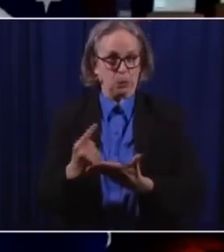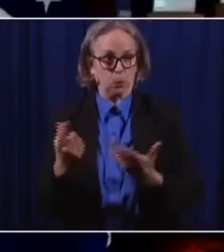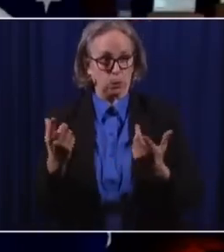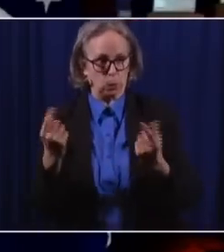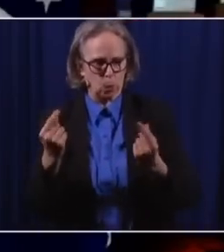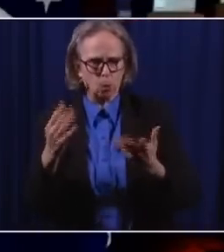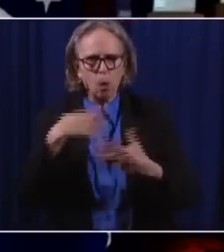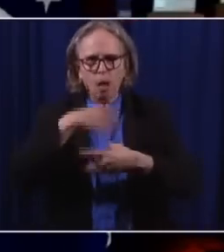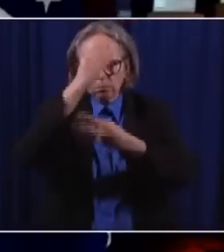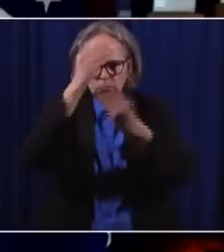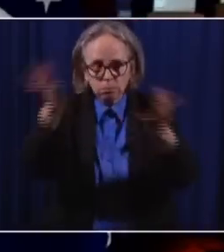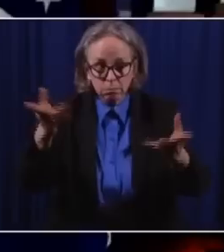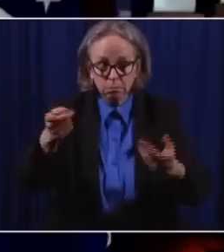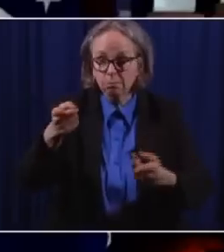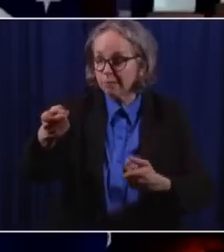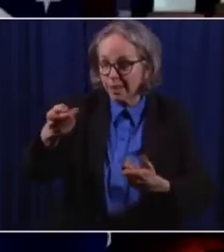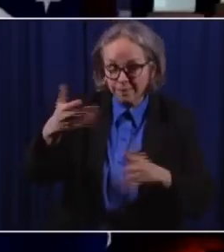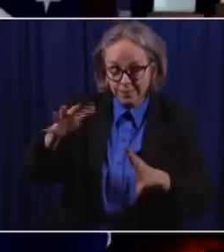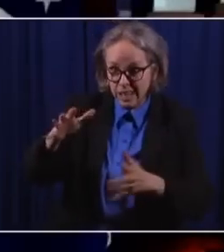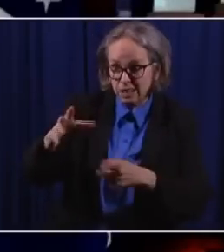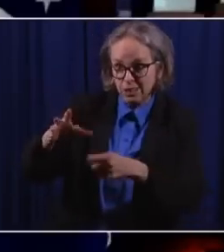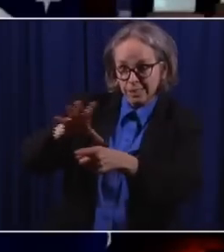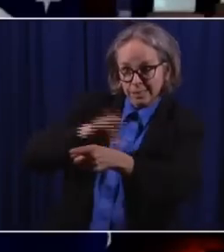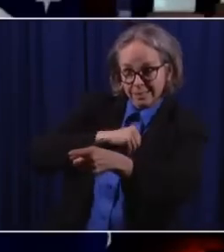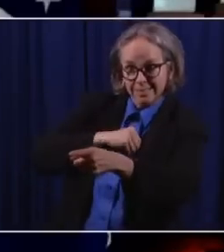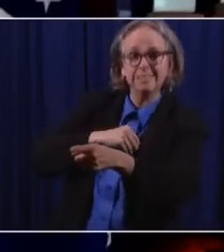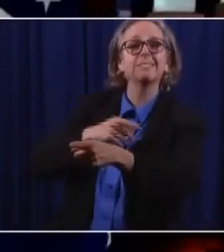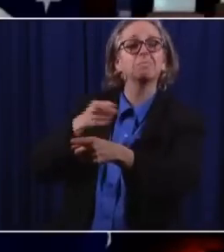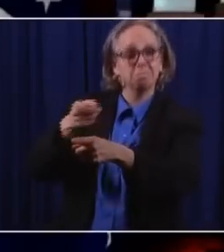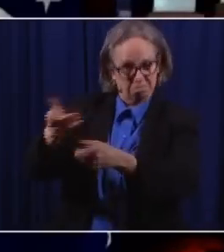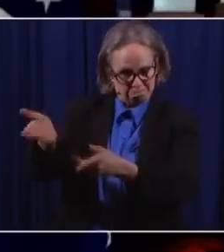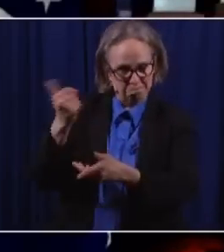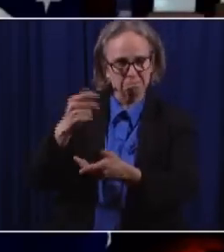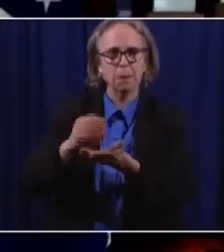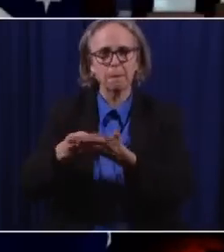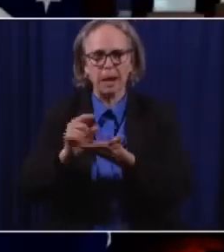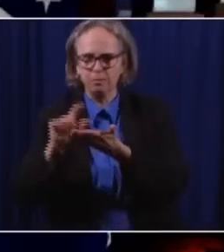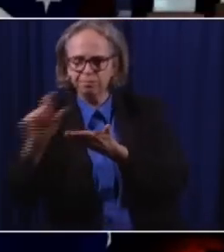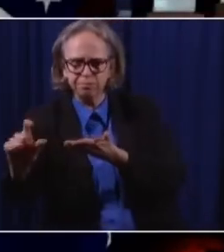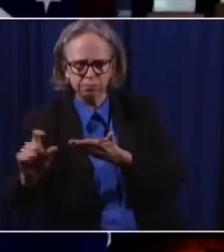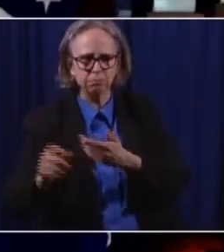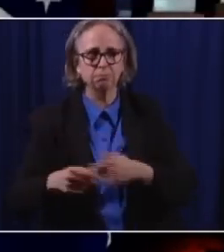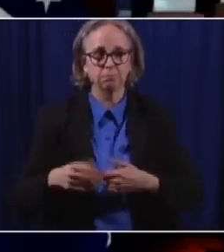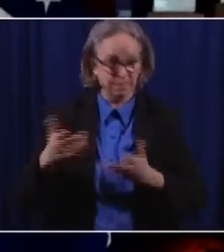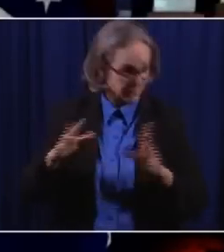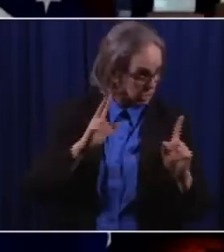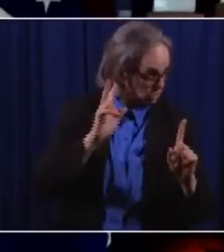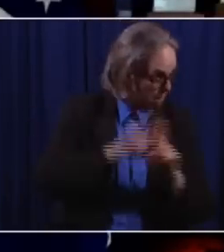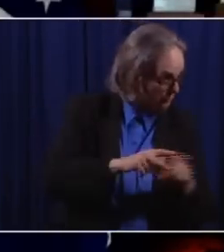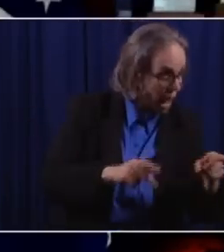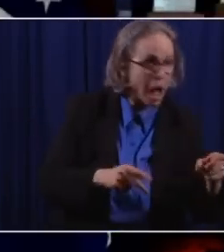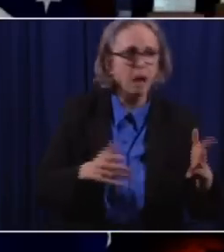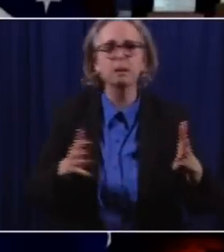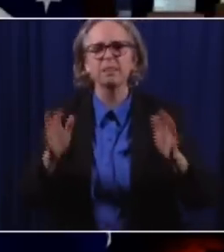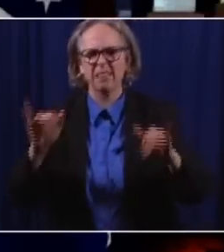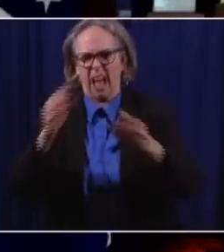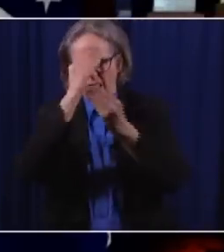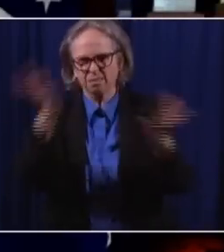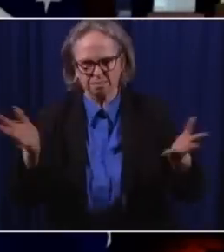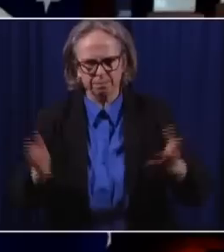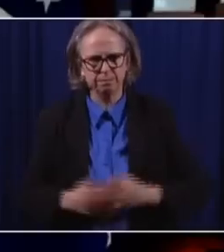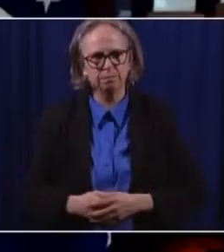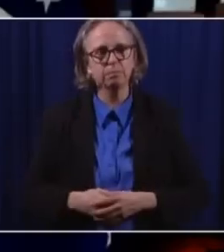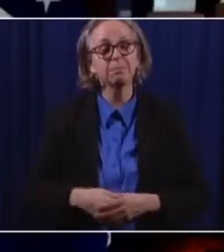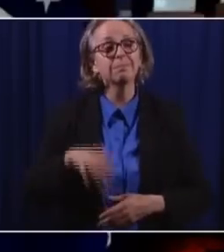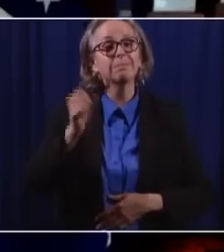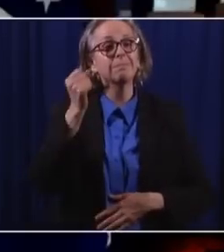they qualify for those grants. So if you applied, know that the Development Services Agency will begin notifying